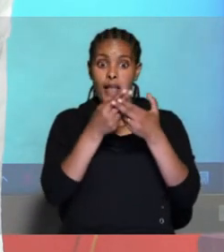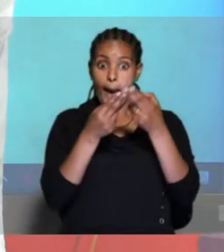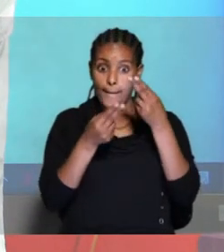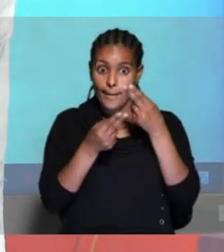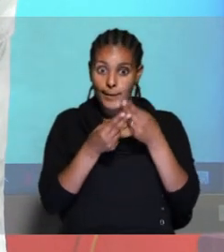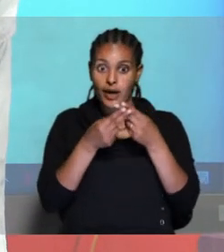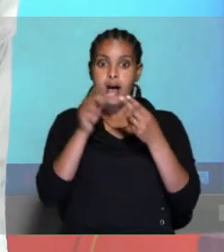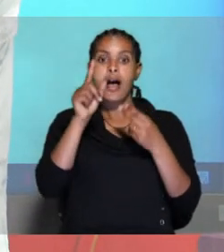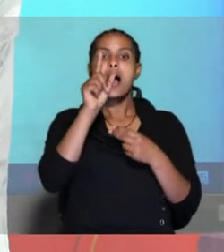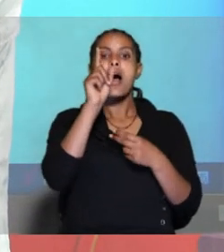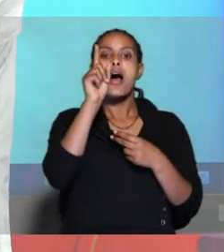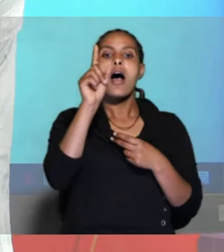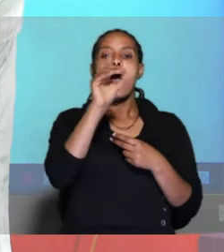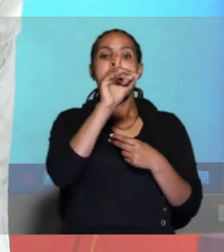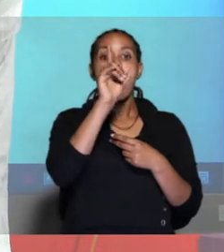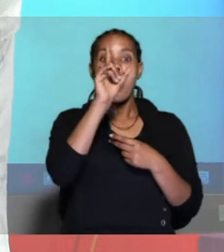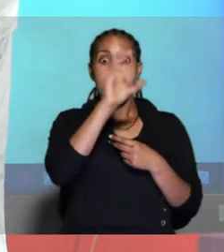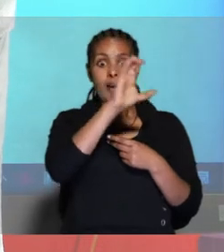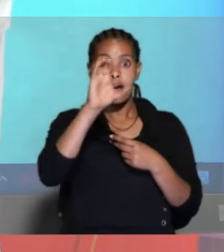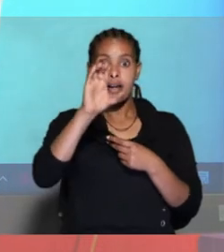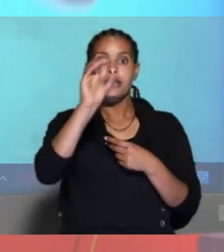times 100%.